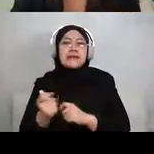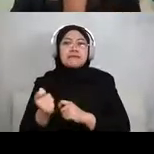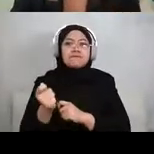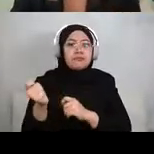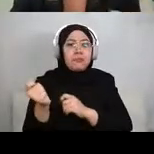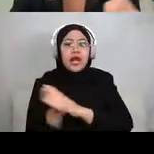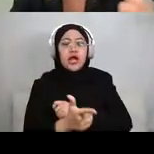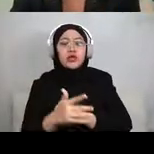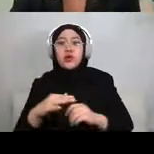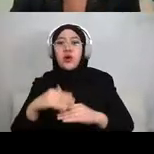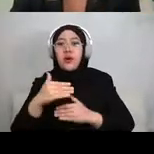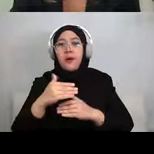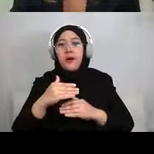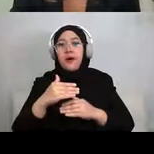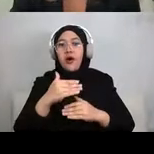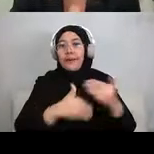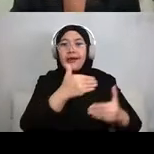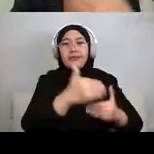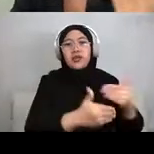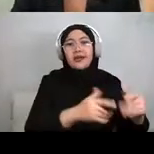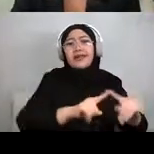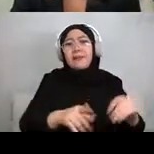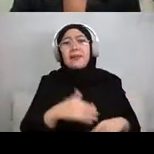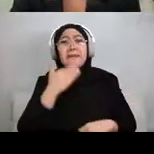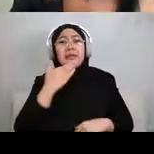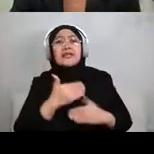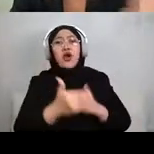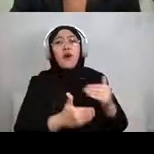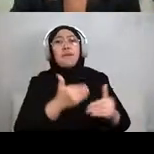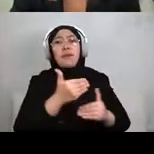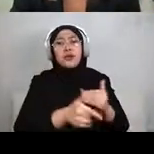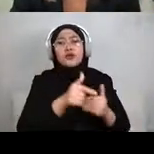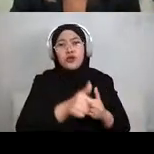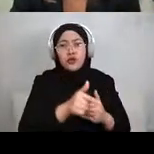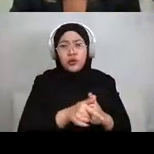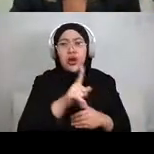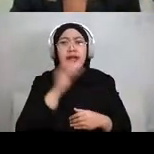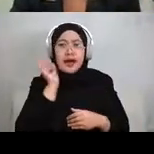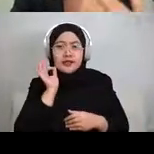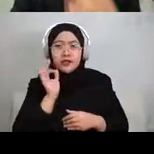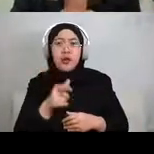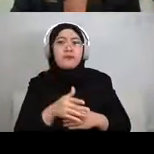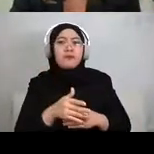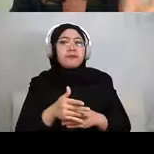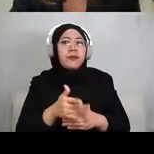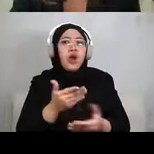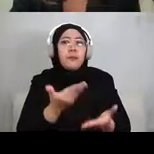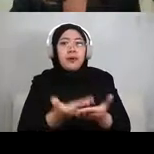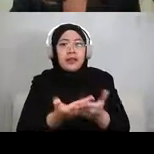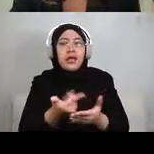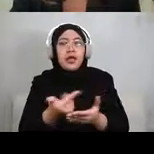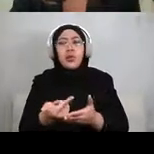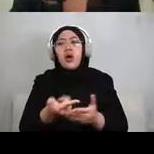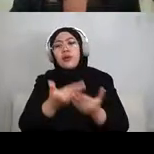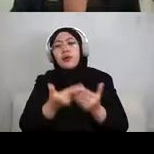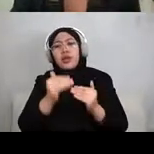operator concentrates the risk of the demand. If the demand goes down, just as happened in COVID, then it's the operator that has